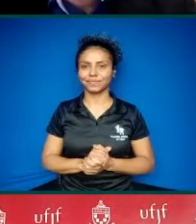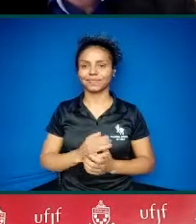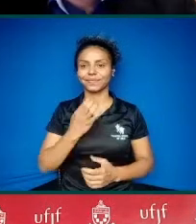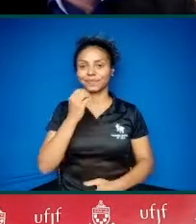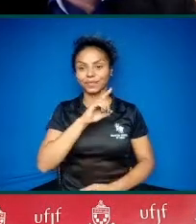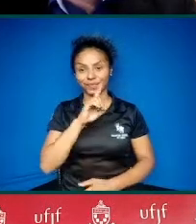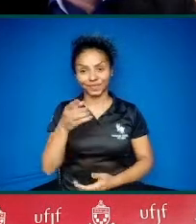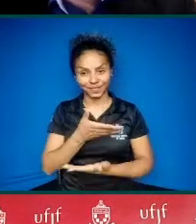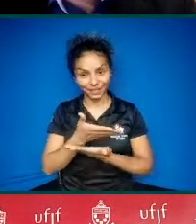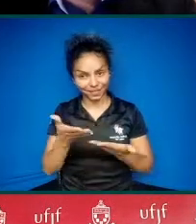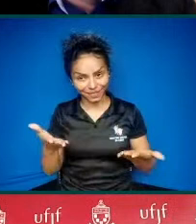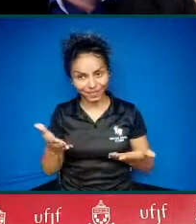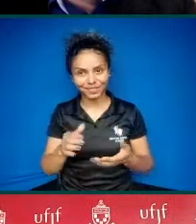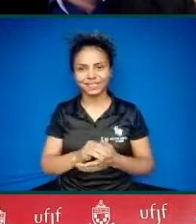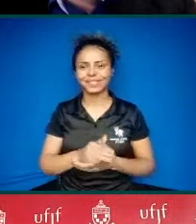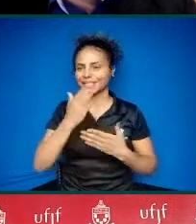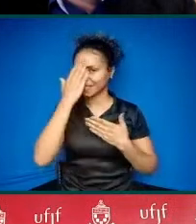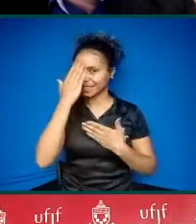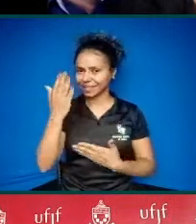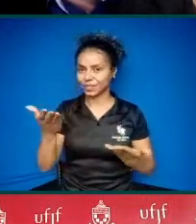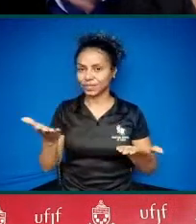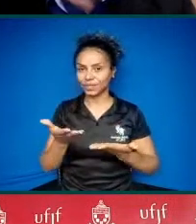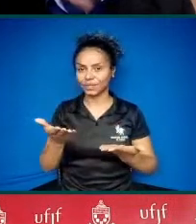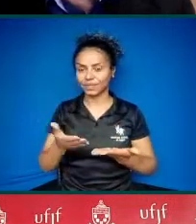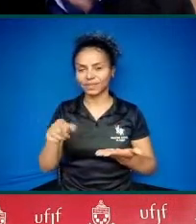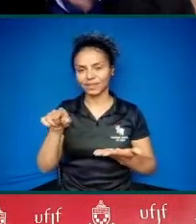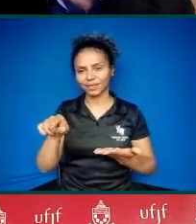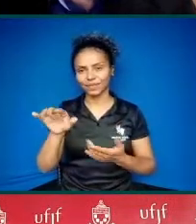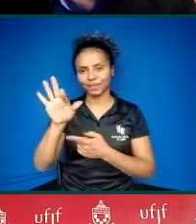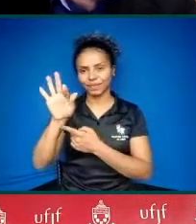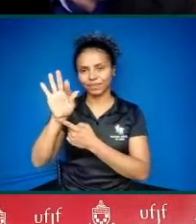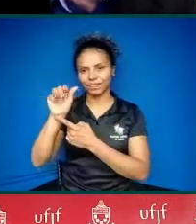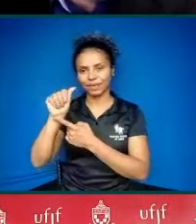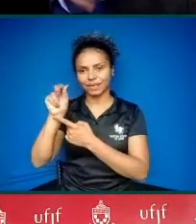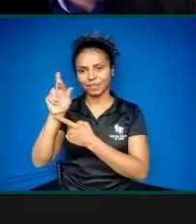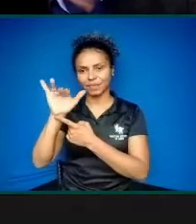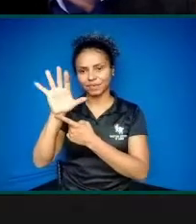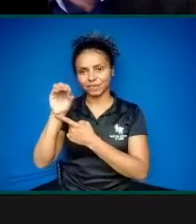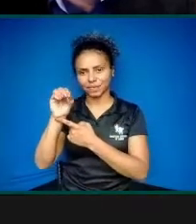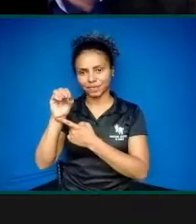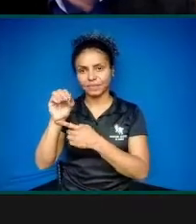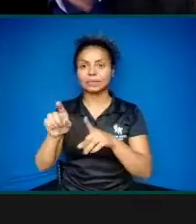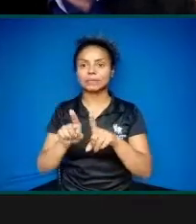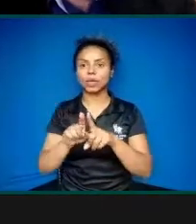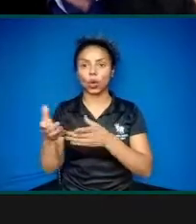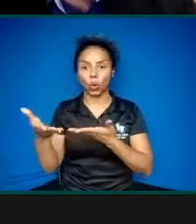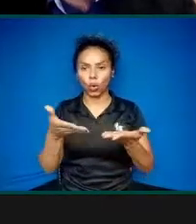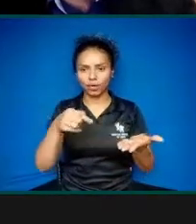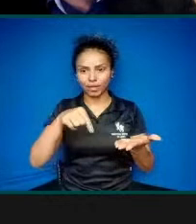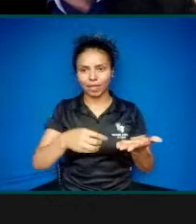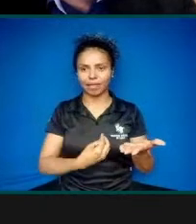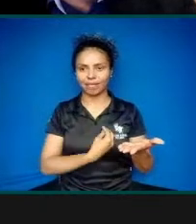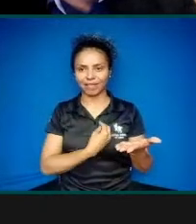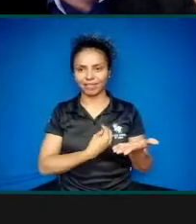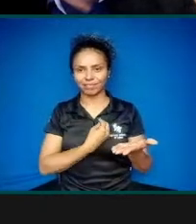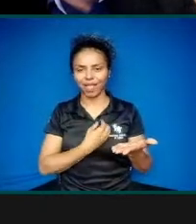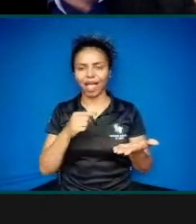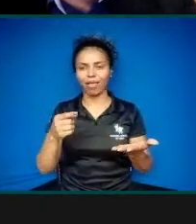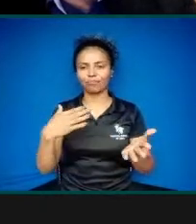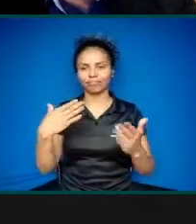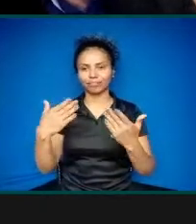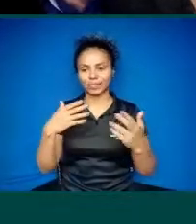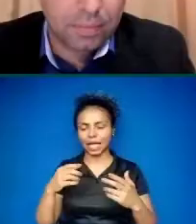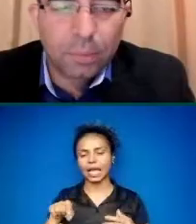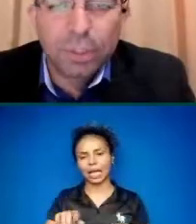Good morning to all. I thank for the invite to